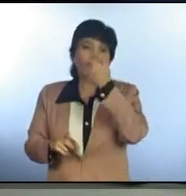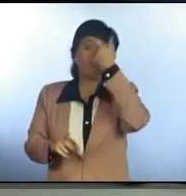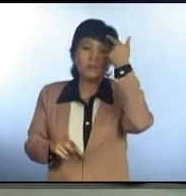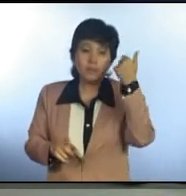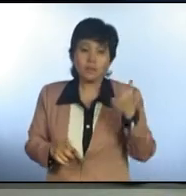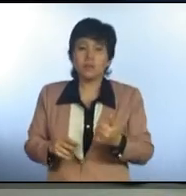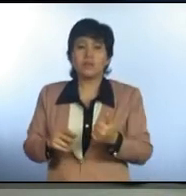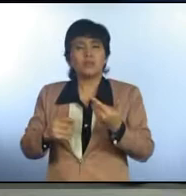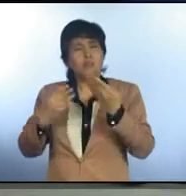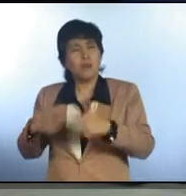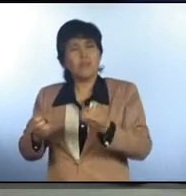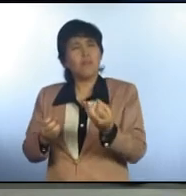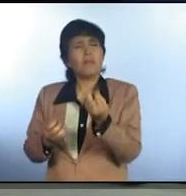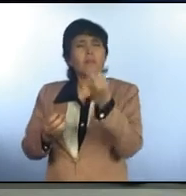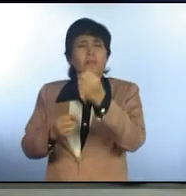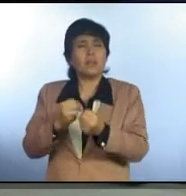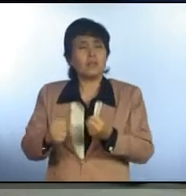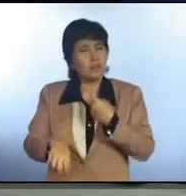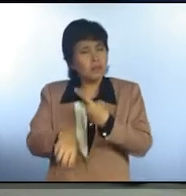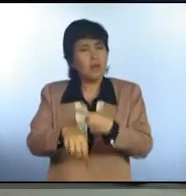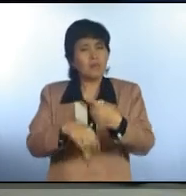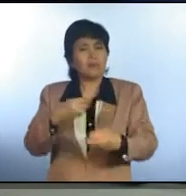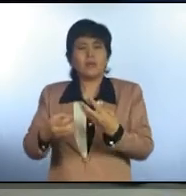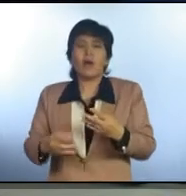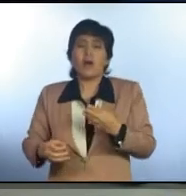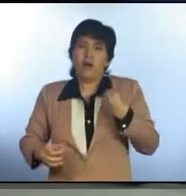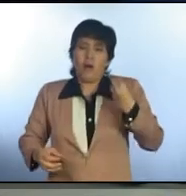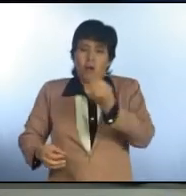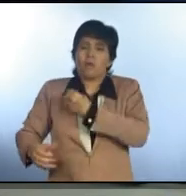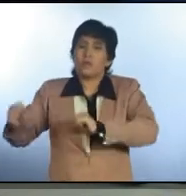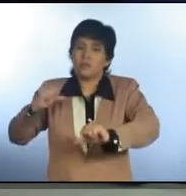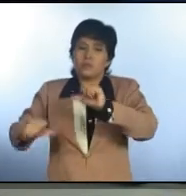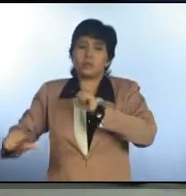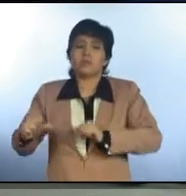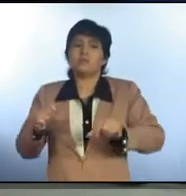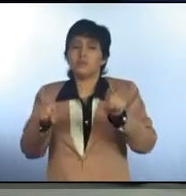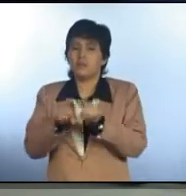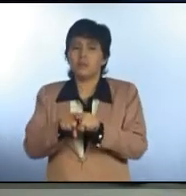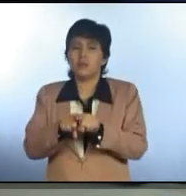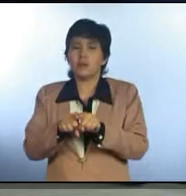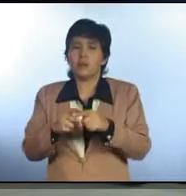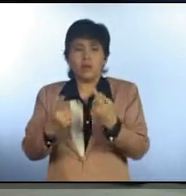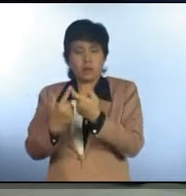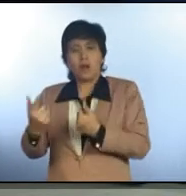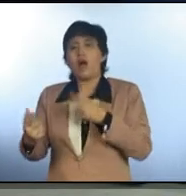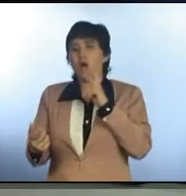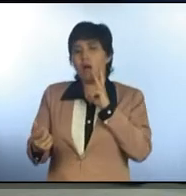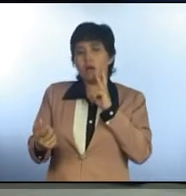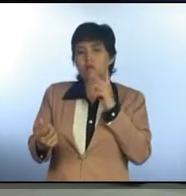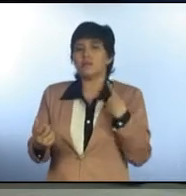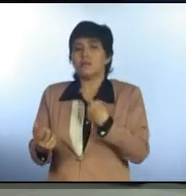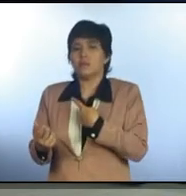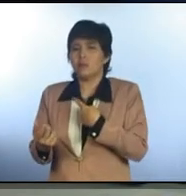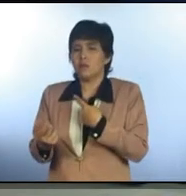over the time, as you grow older, our attitude becomes like an ice, okay? From water, we are free